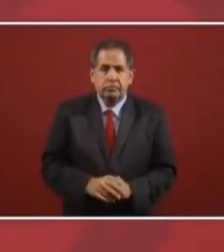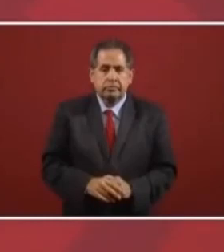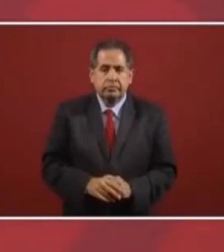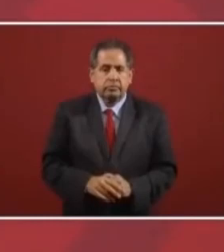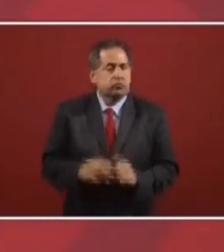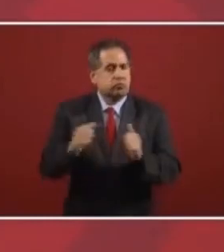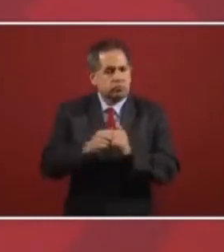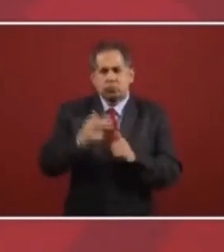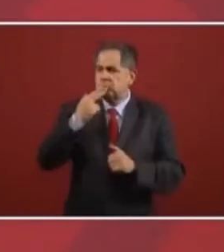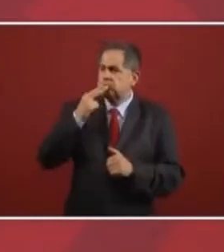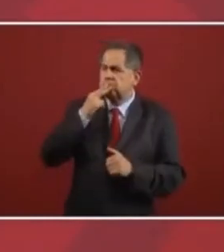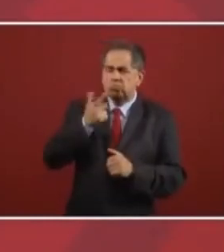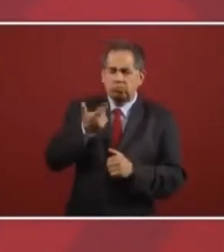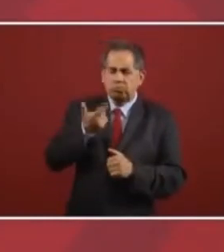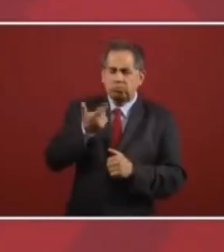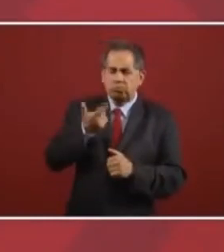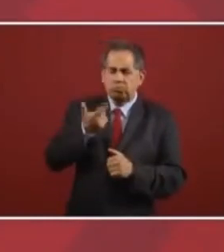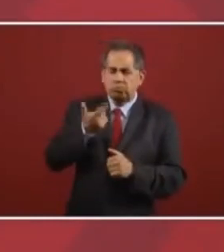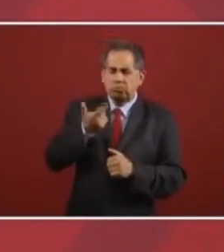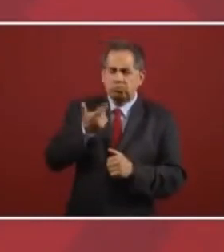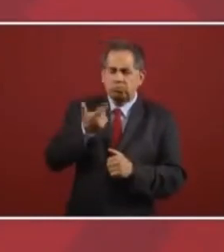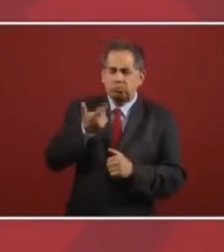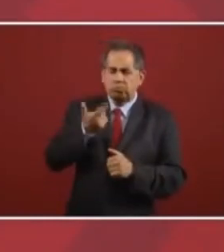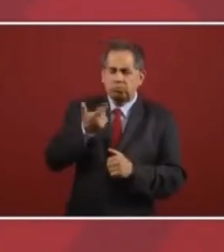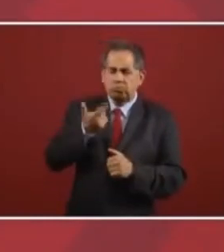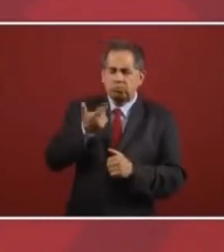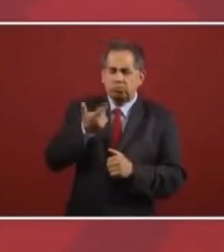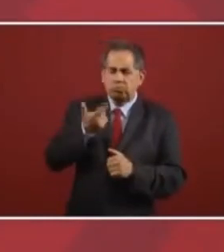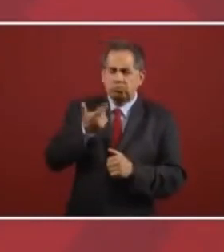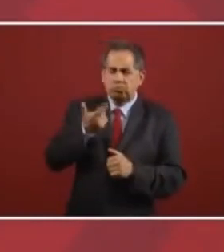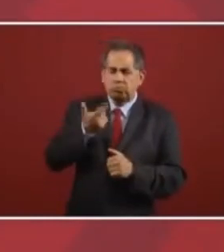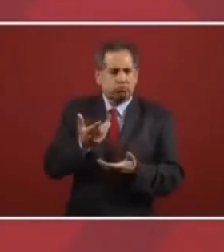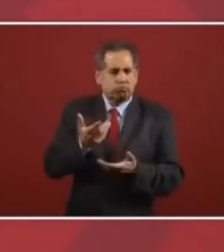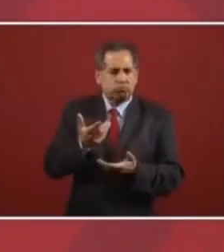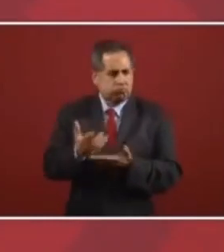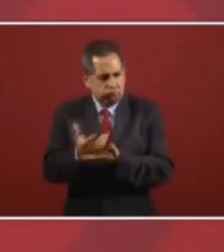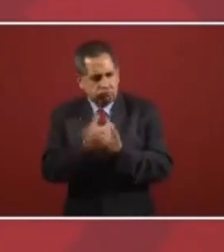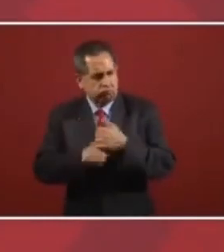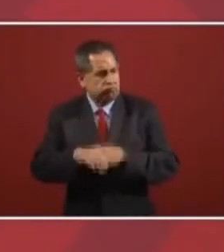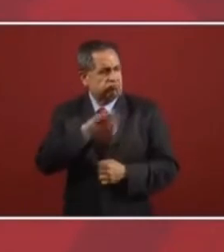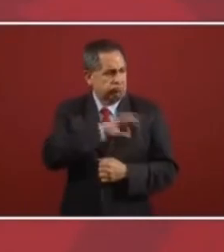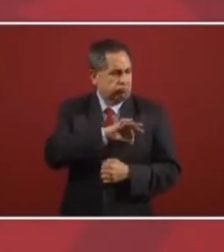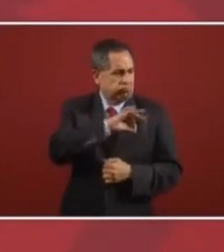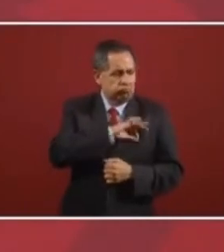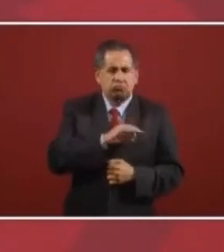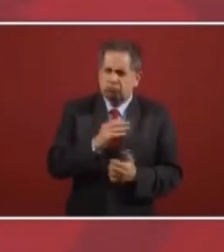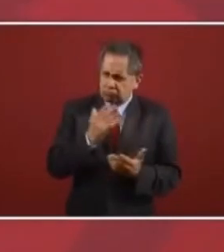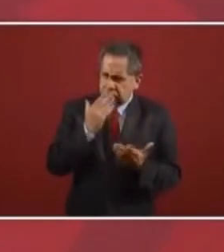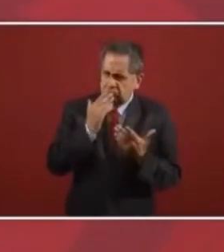con utilidades razonables, with reasonable utilities.